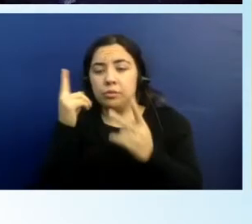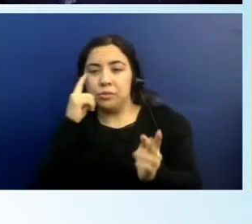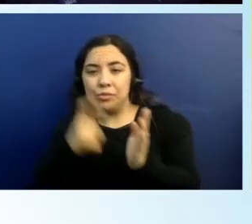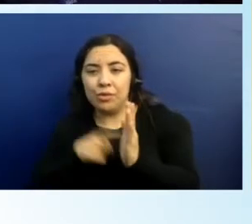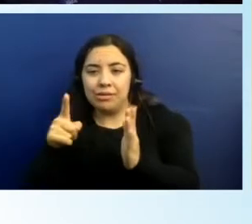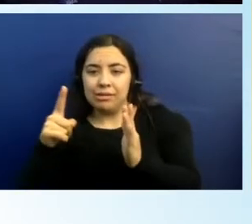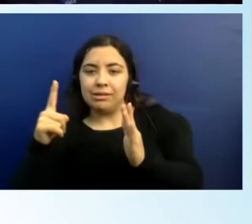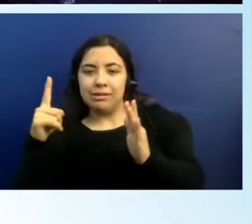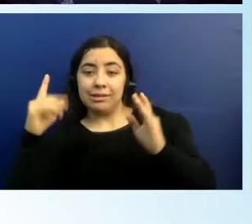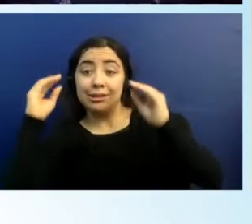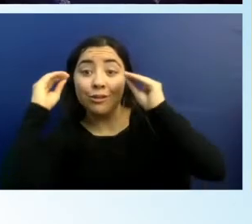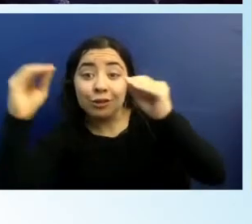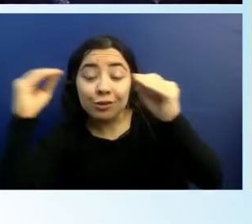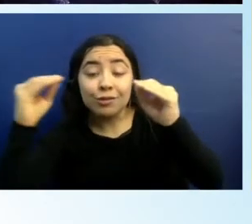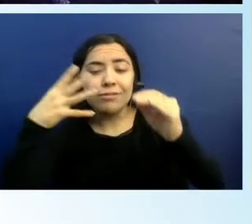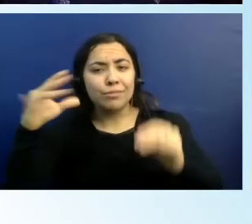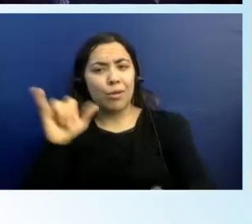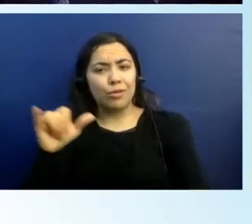empowerment, self-empowerment.